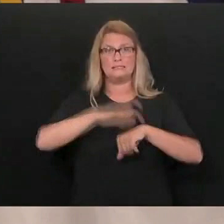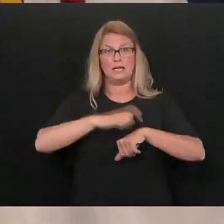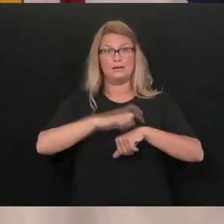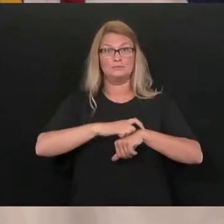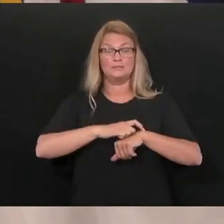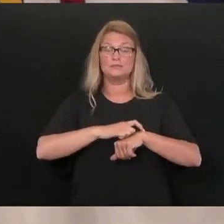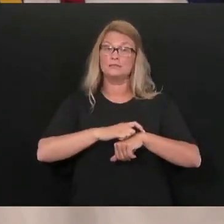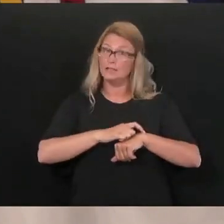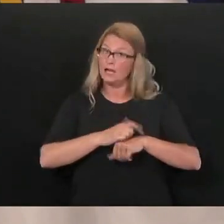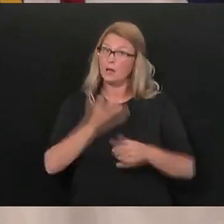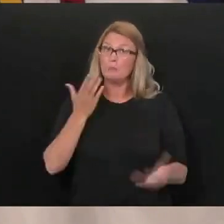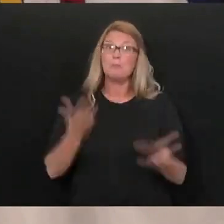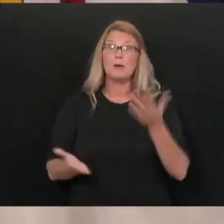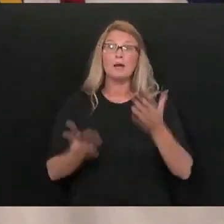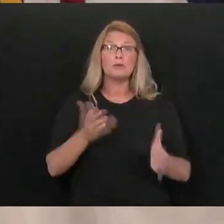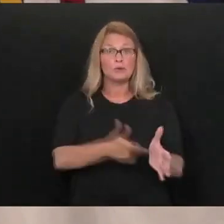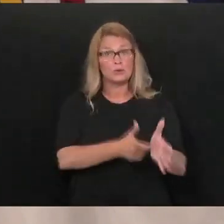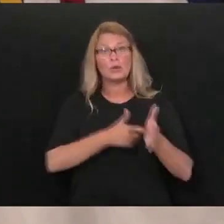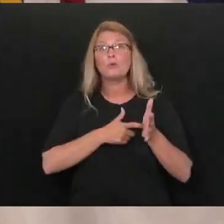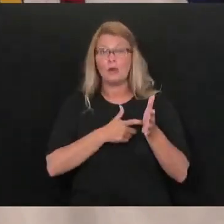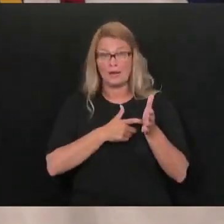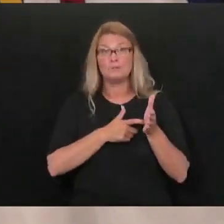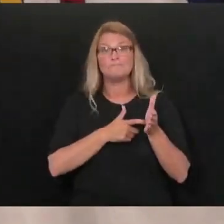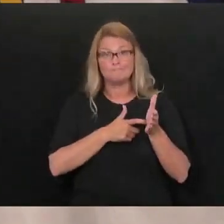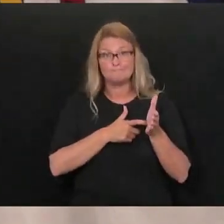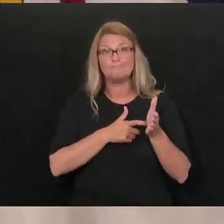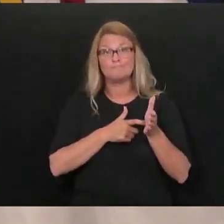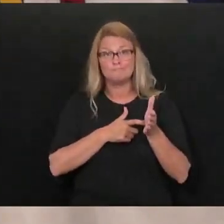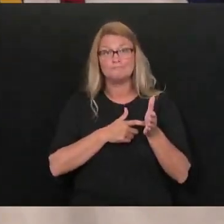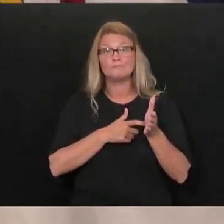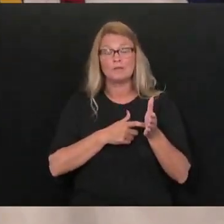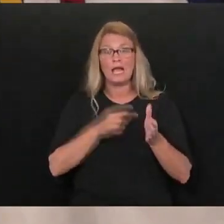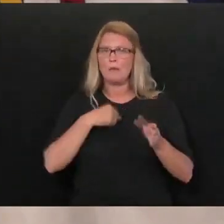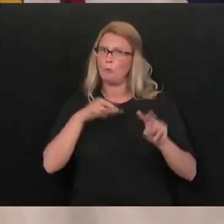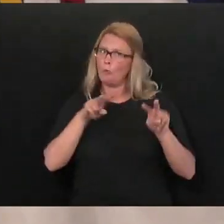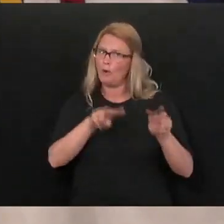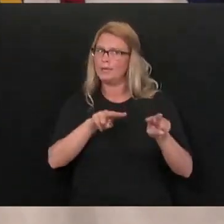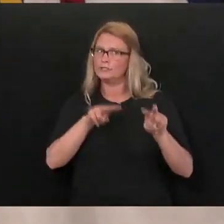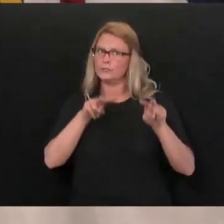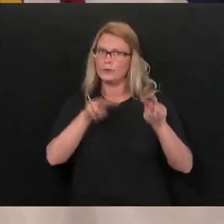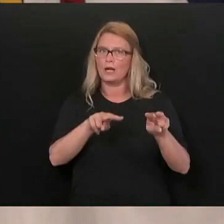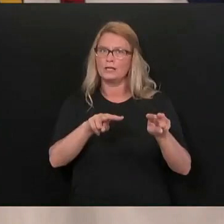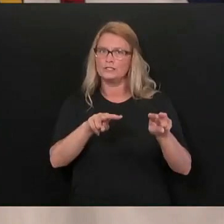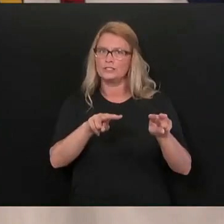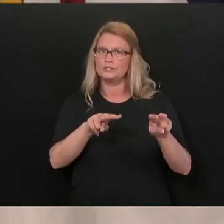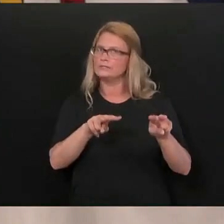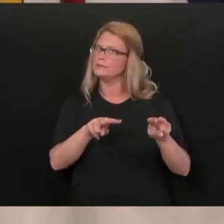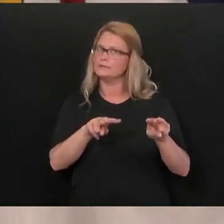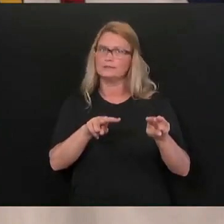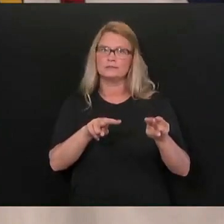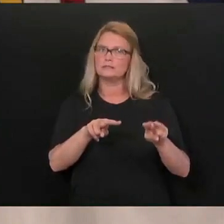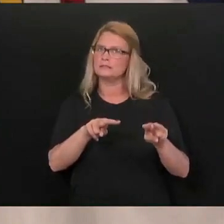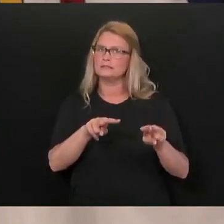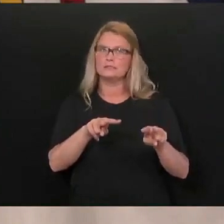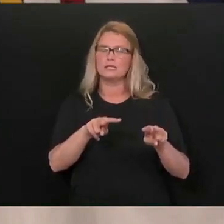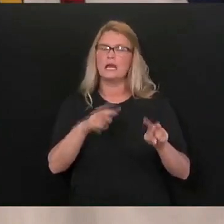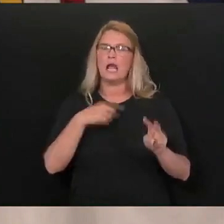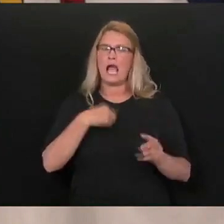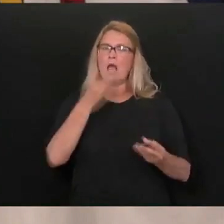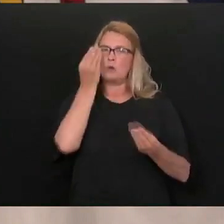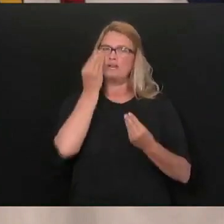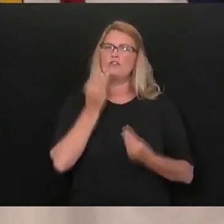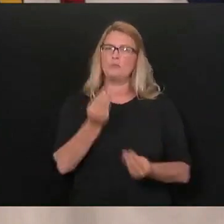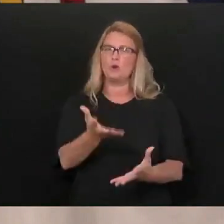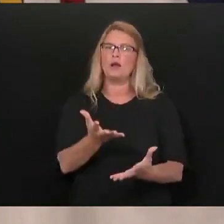to mandatory mask, and we're watching it, and we're watching it with all in us. I'll give you more